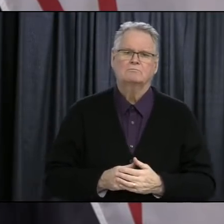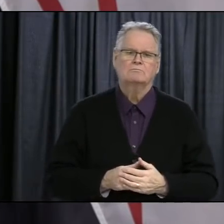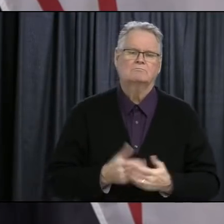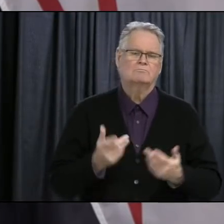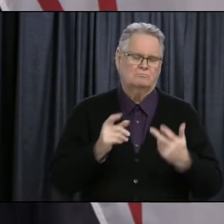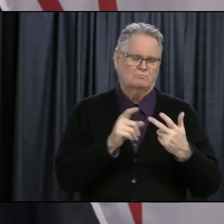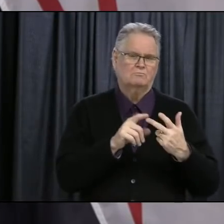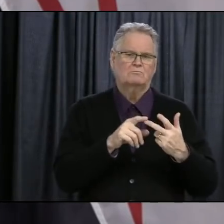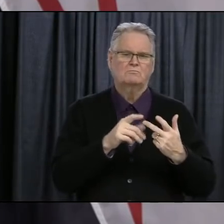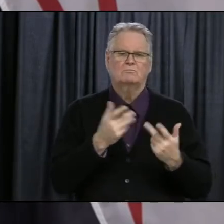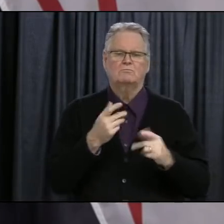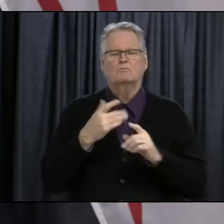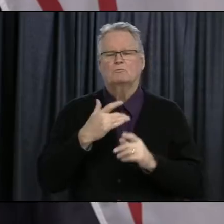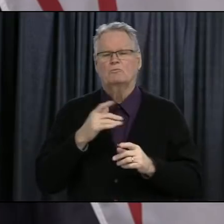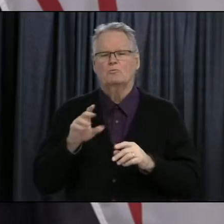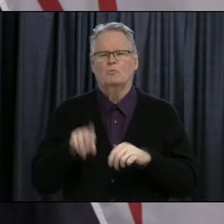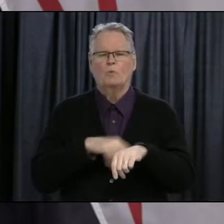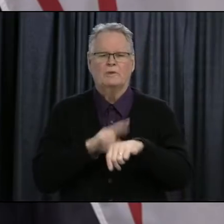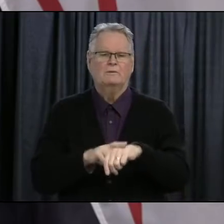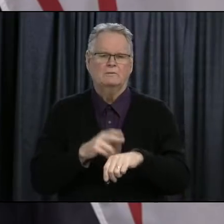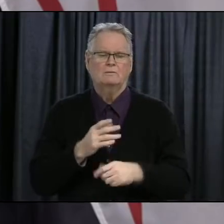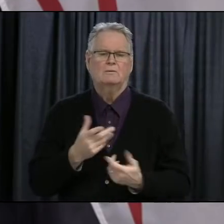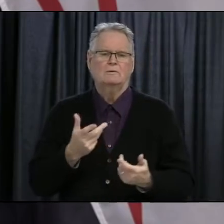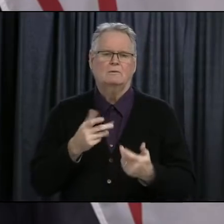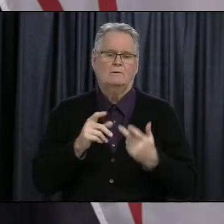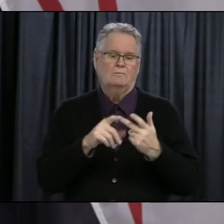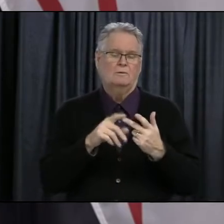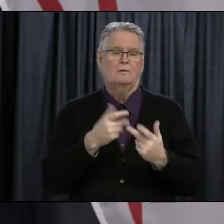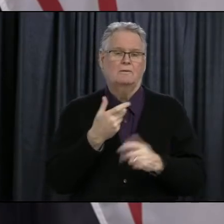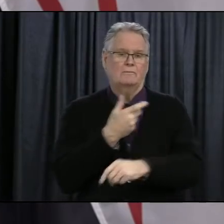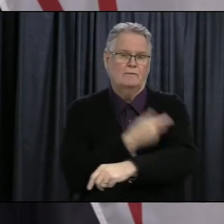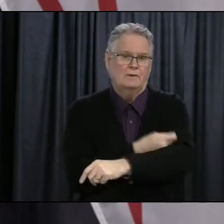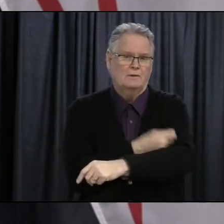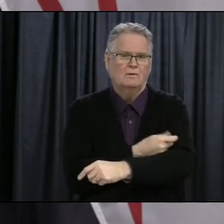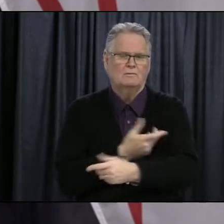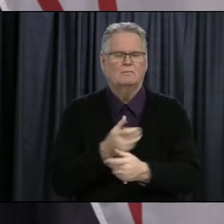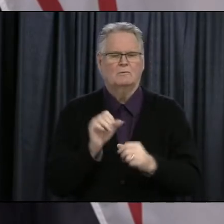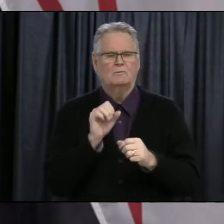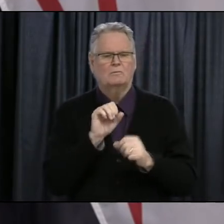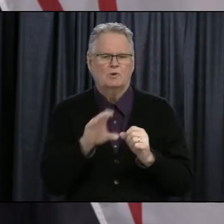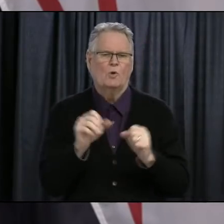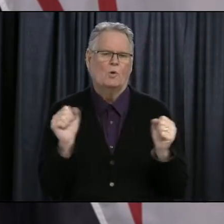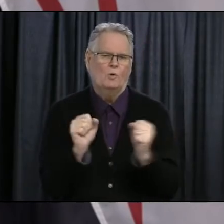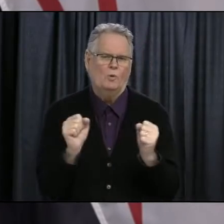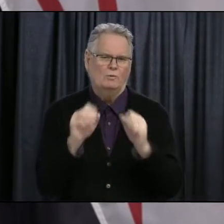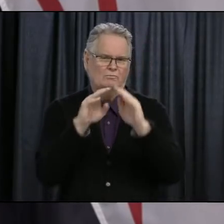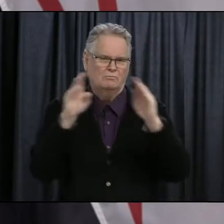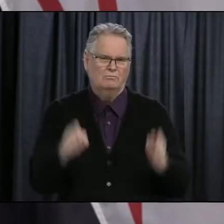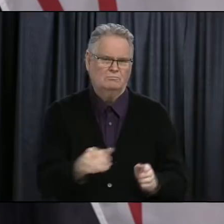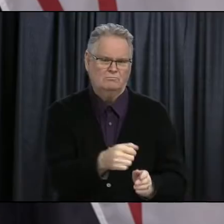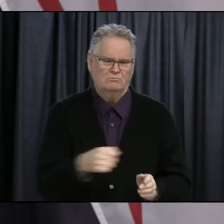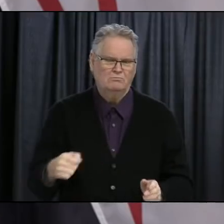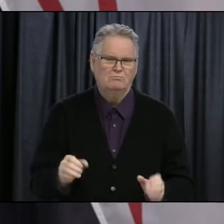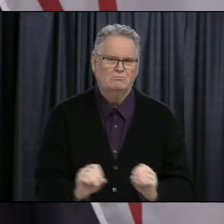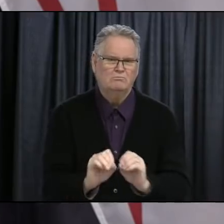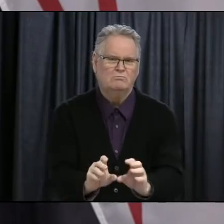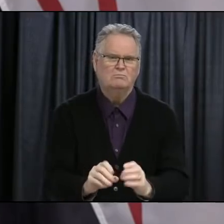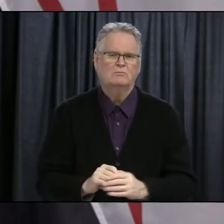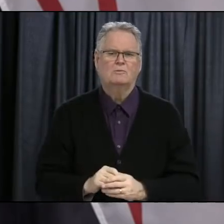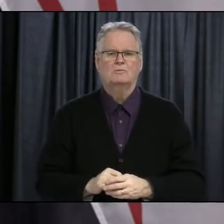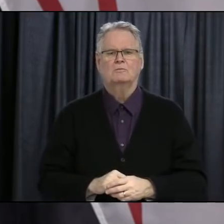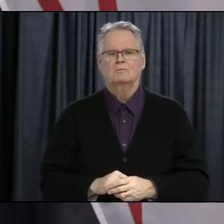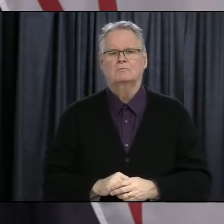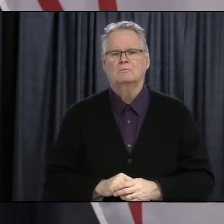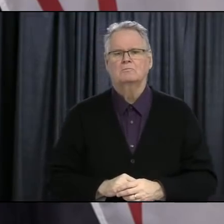keeping with the procedures that public health is used to. But so it